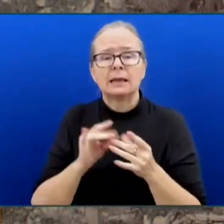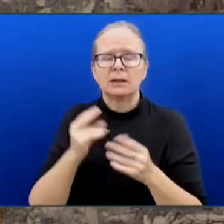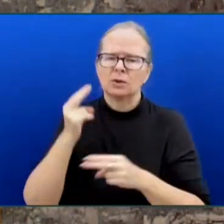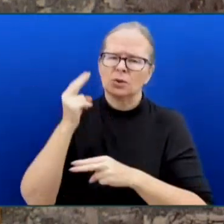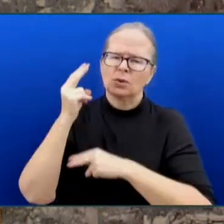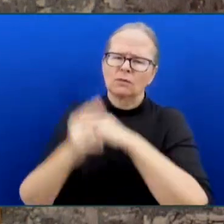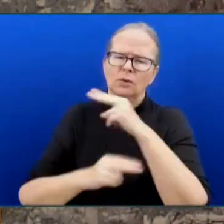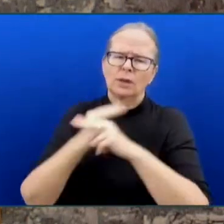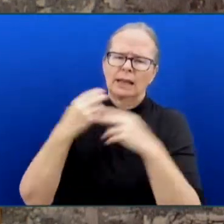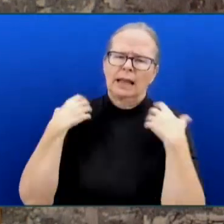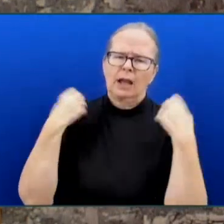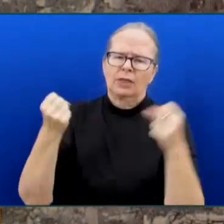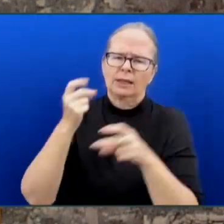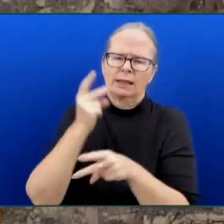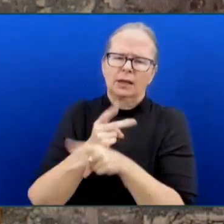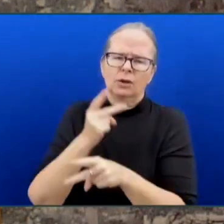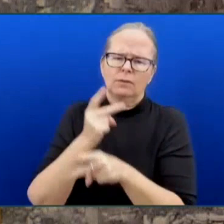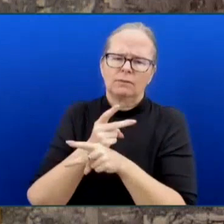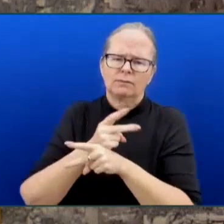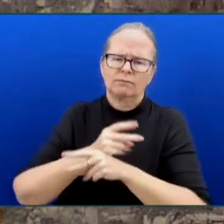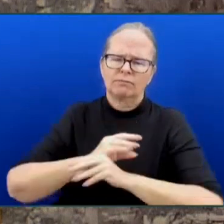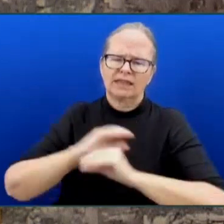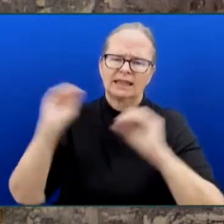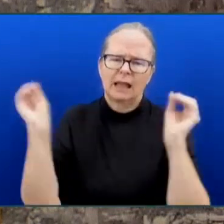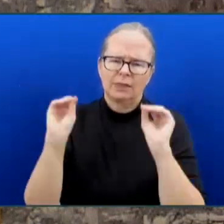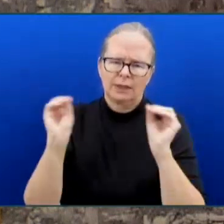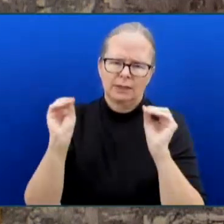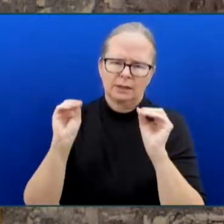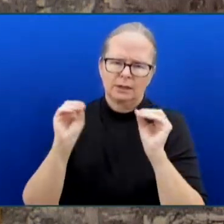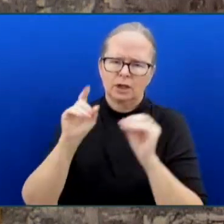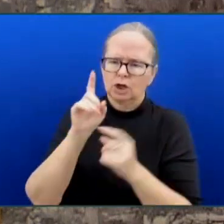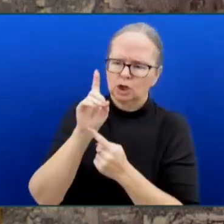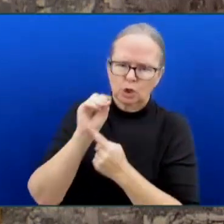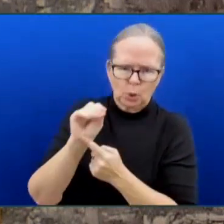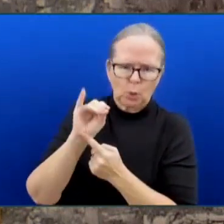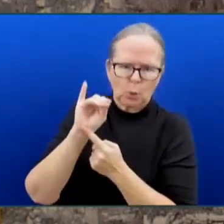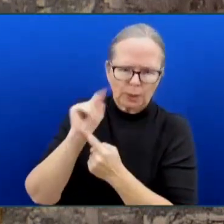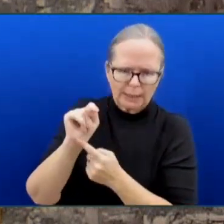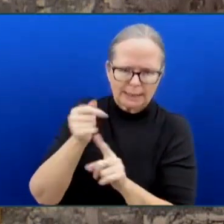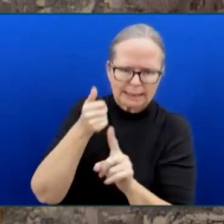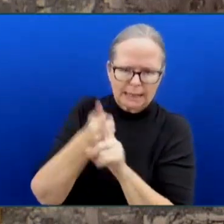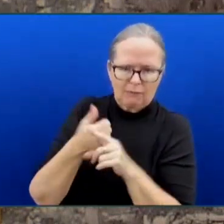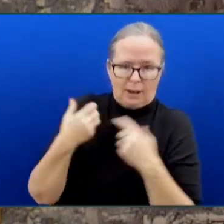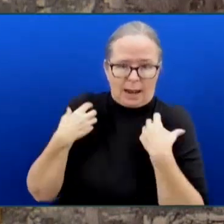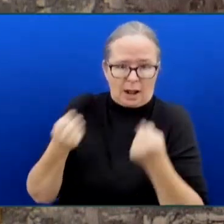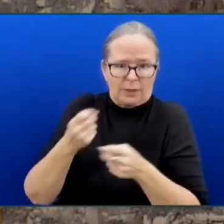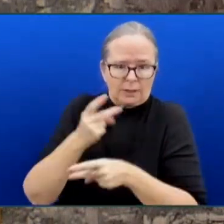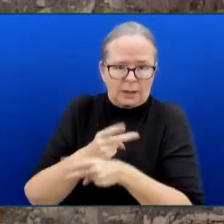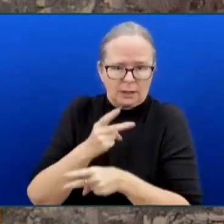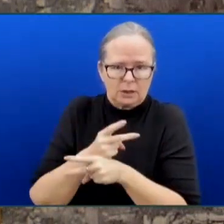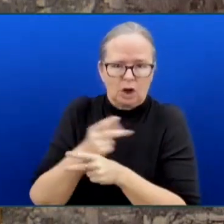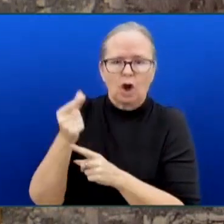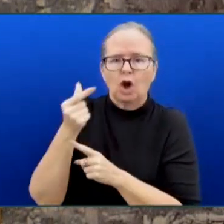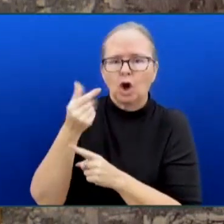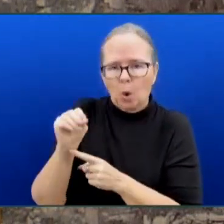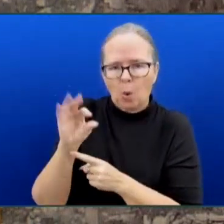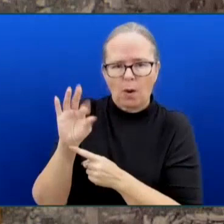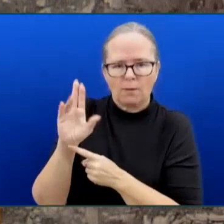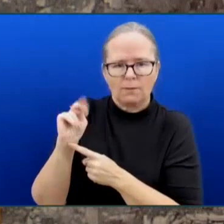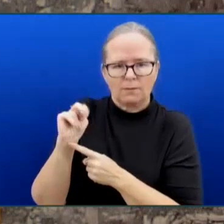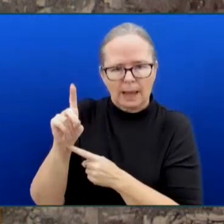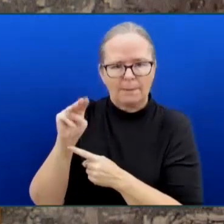It's do-it-yourself health care and GoFundMe health care." End of quote. So my question to the Premier, how many